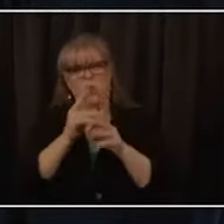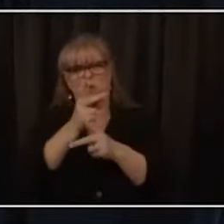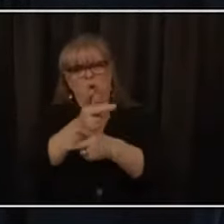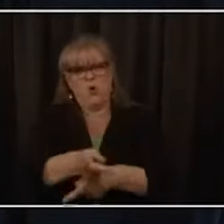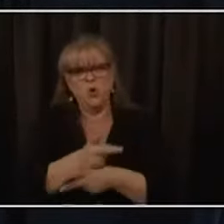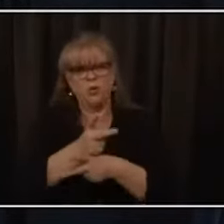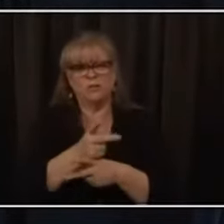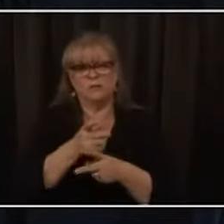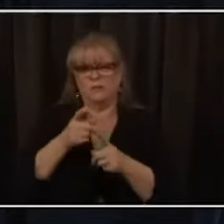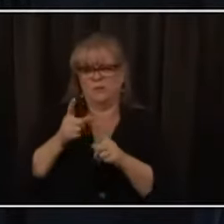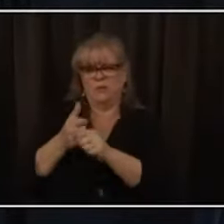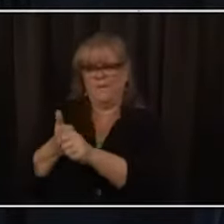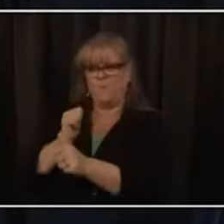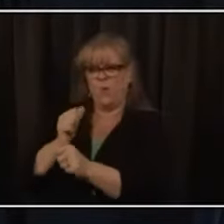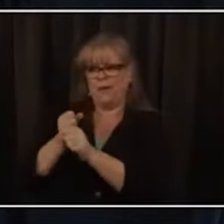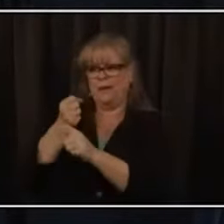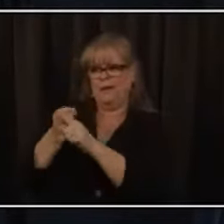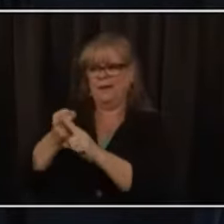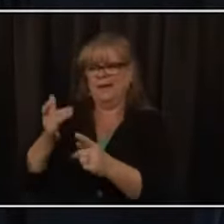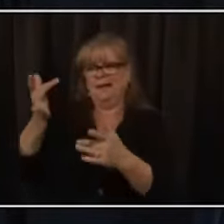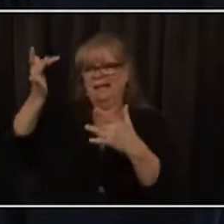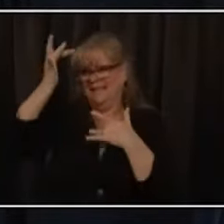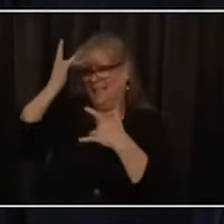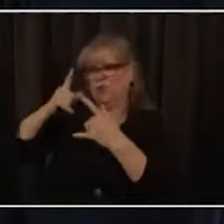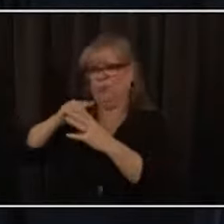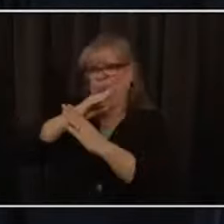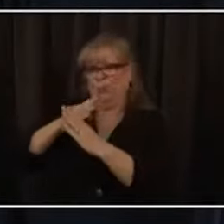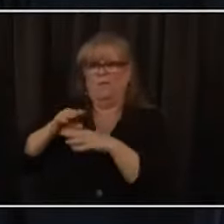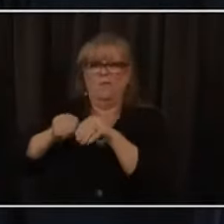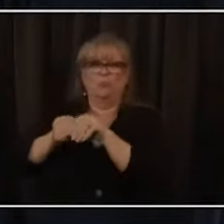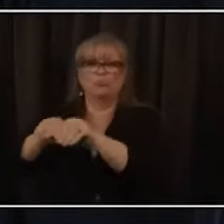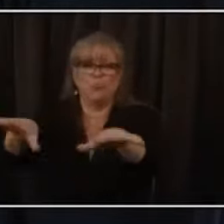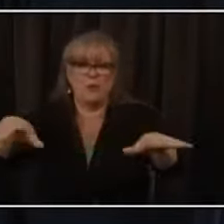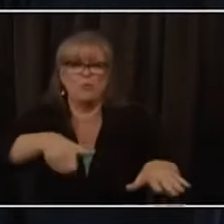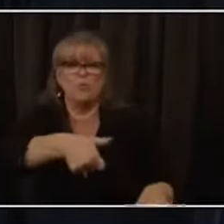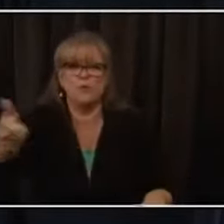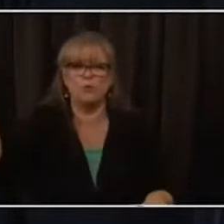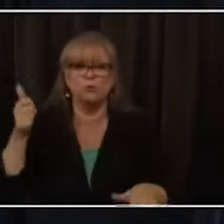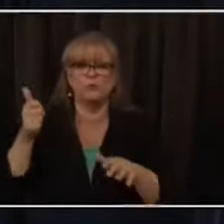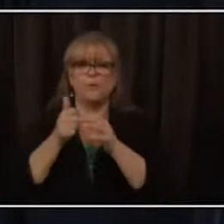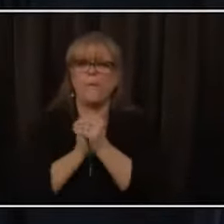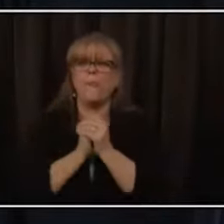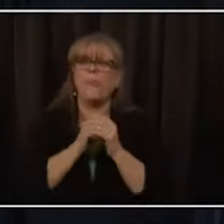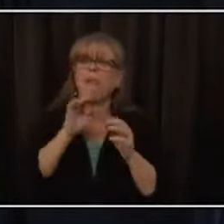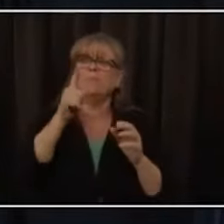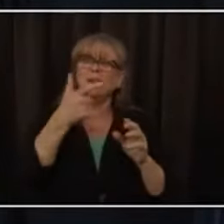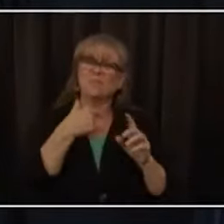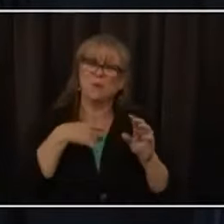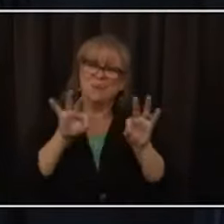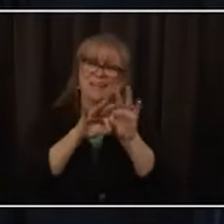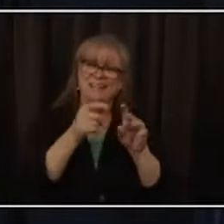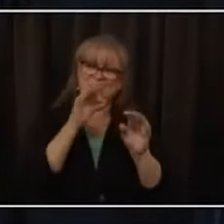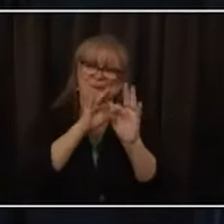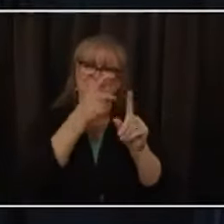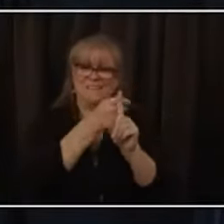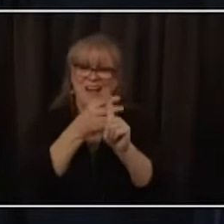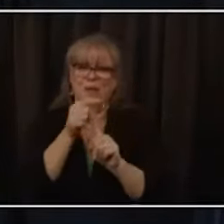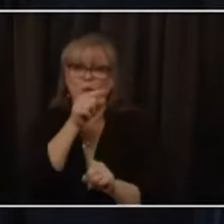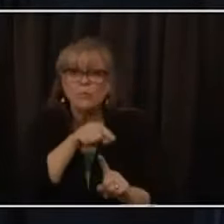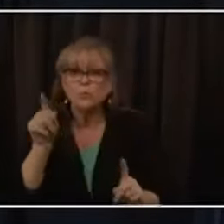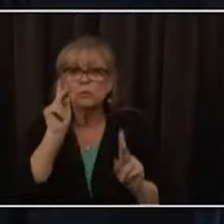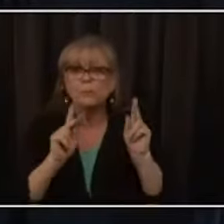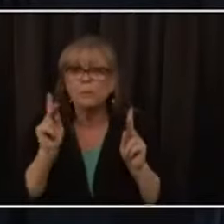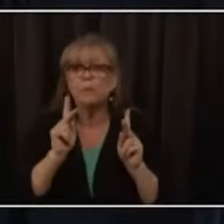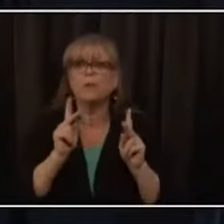ones. Now, in this world where more vaccines are being administered, we want to ensure that the response on the local level is nimble, reflects our